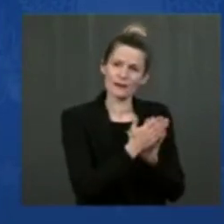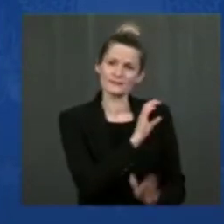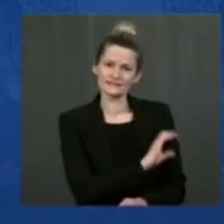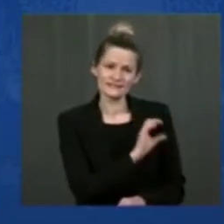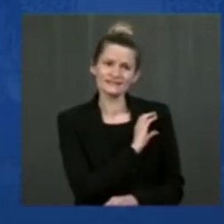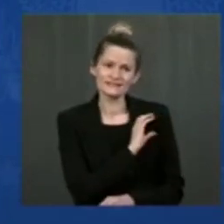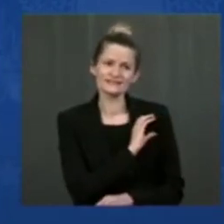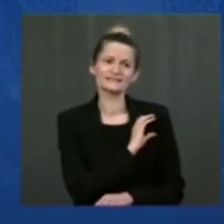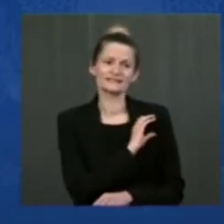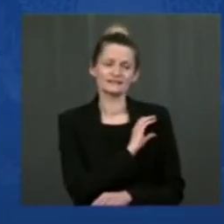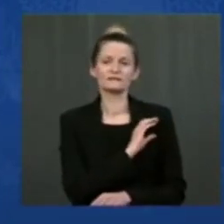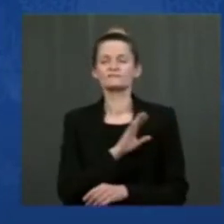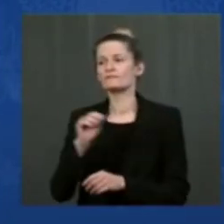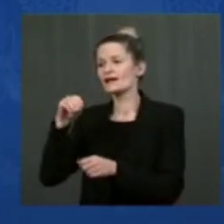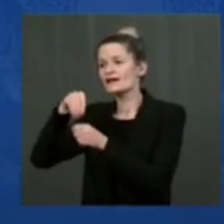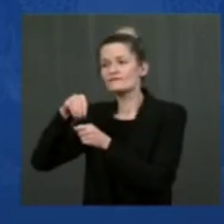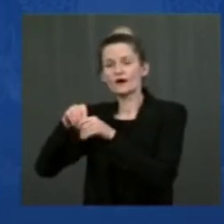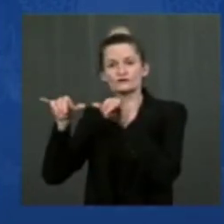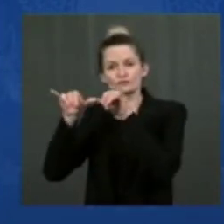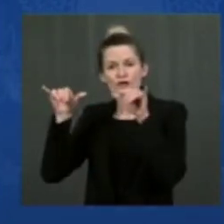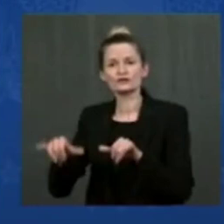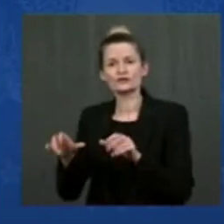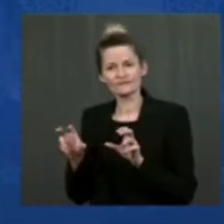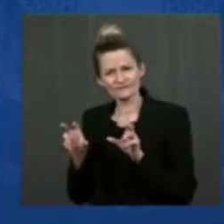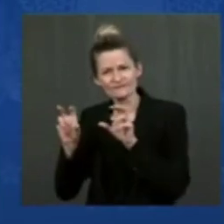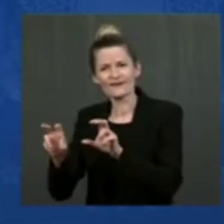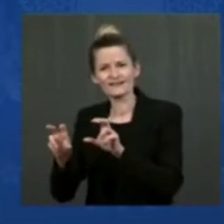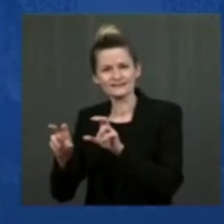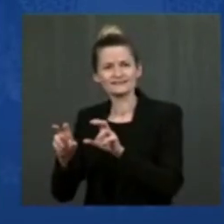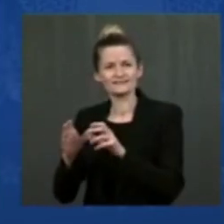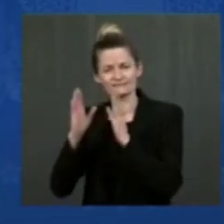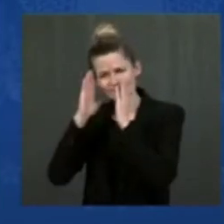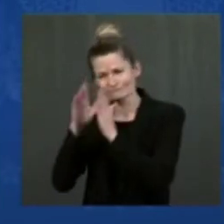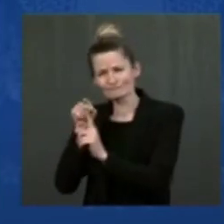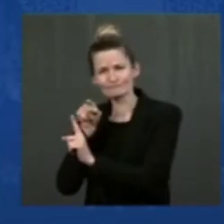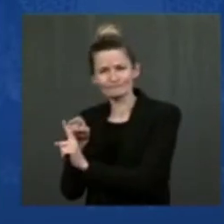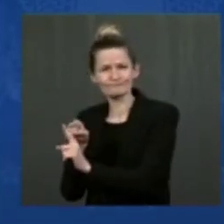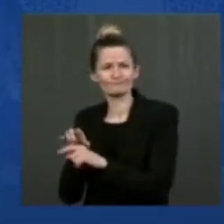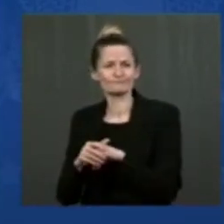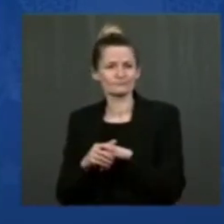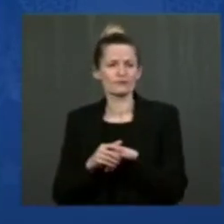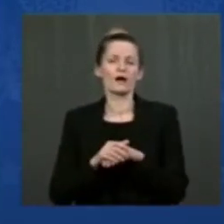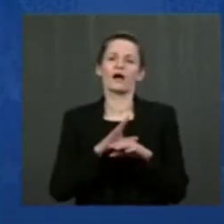American supply chains made with good union jobs.